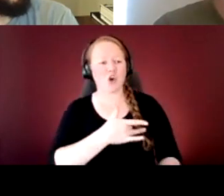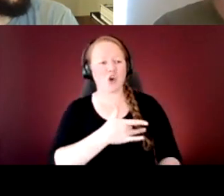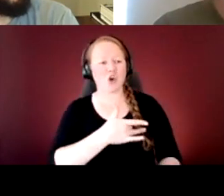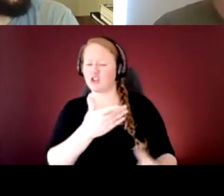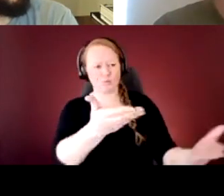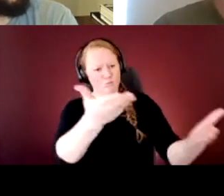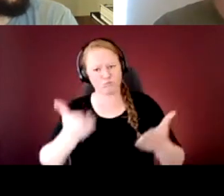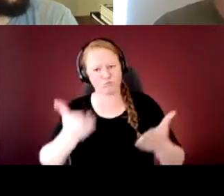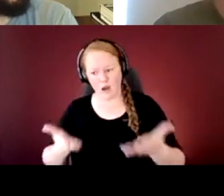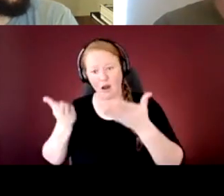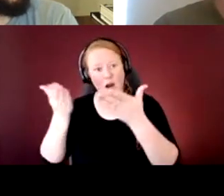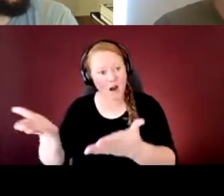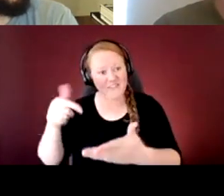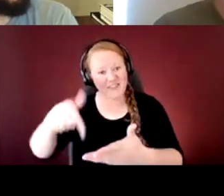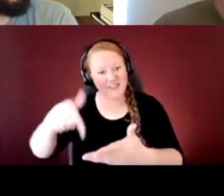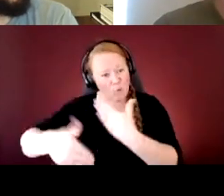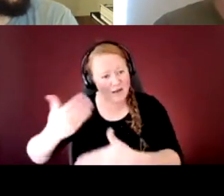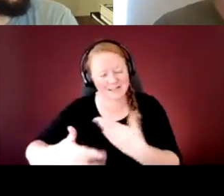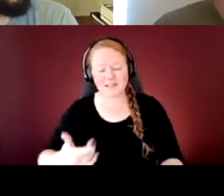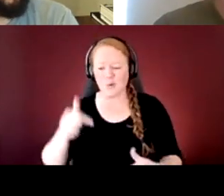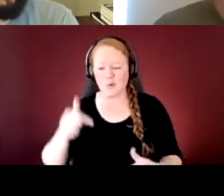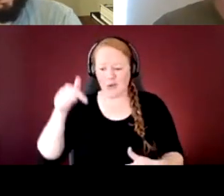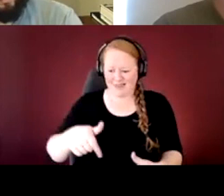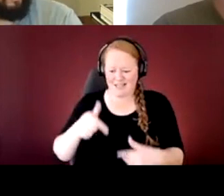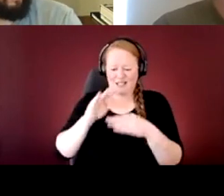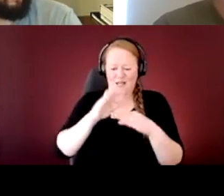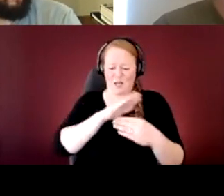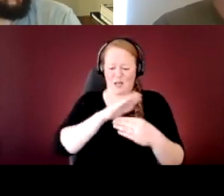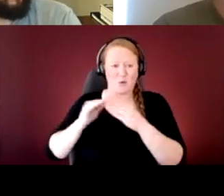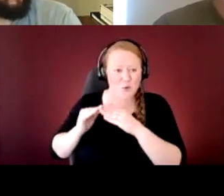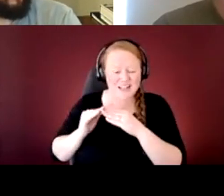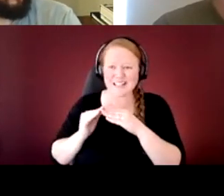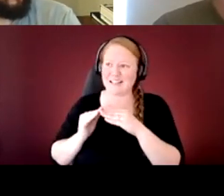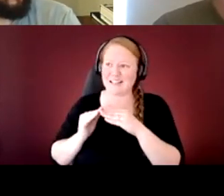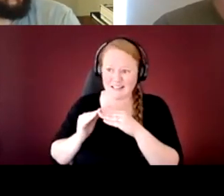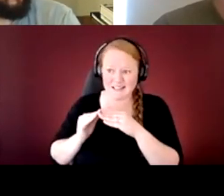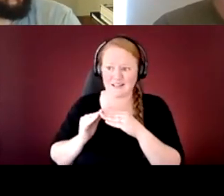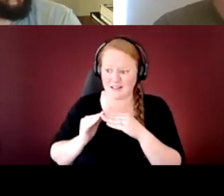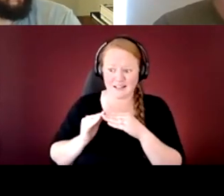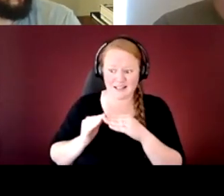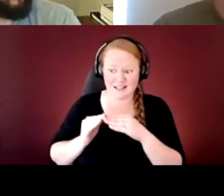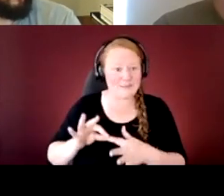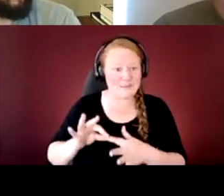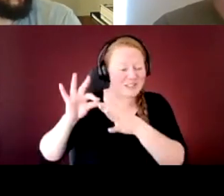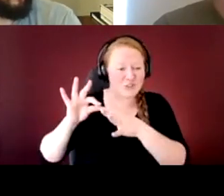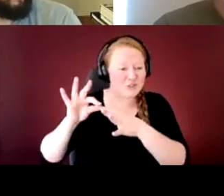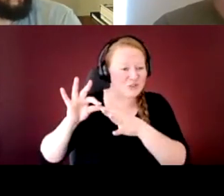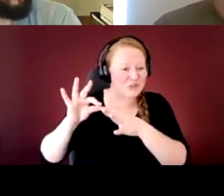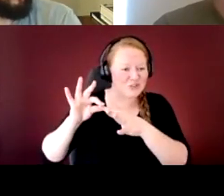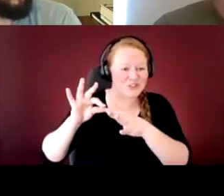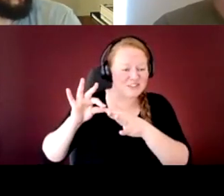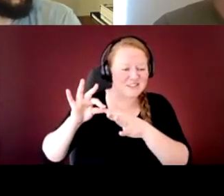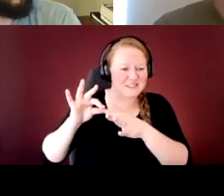an unprecedented community-led and community-engaged process around the spending